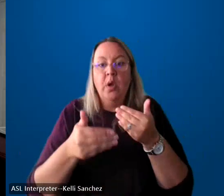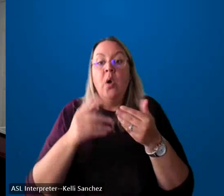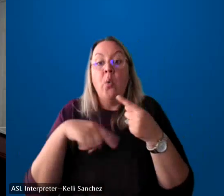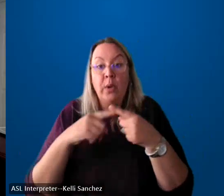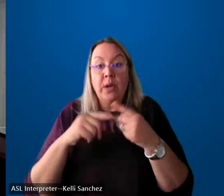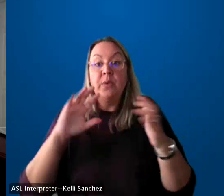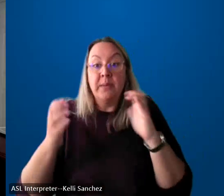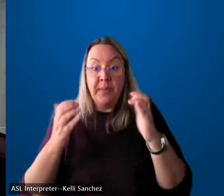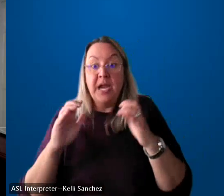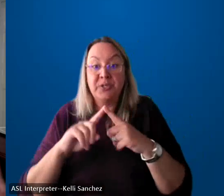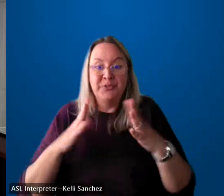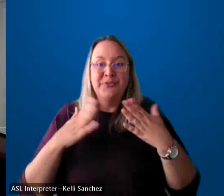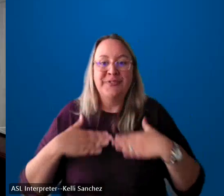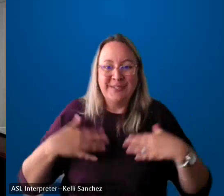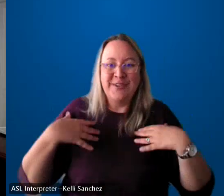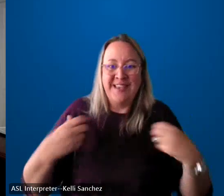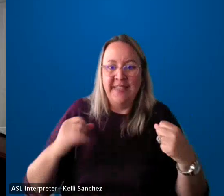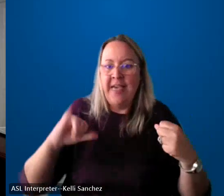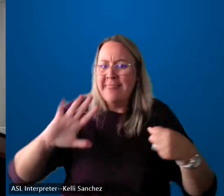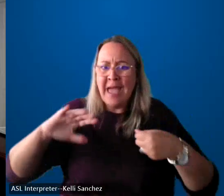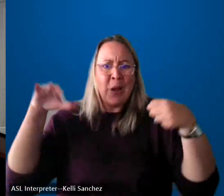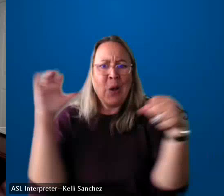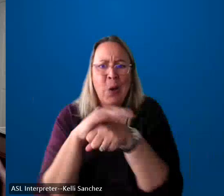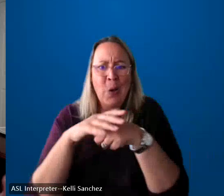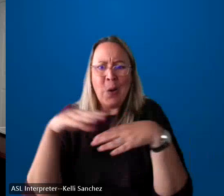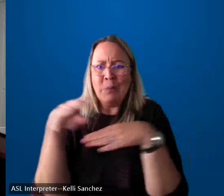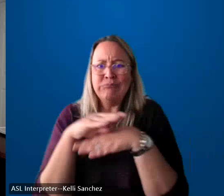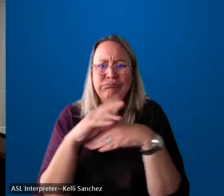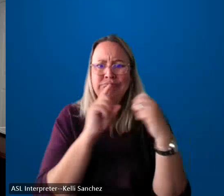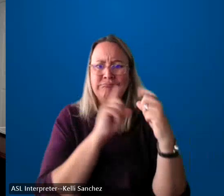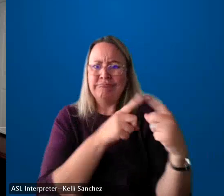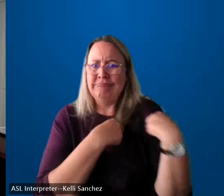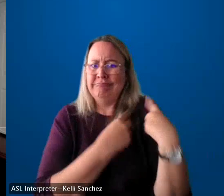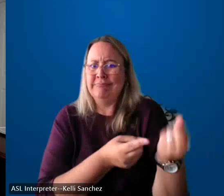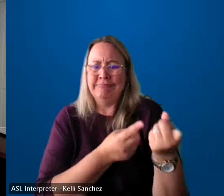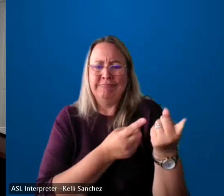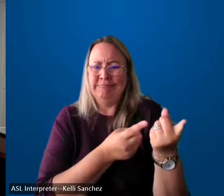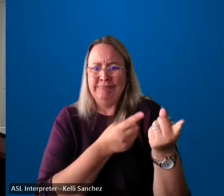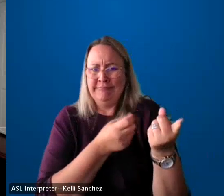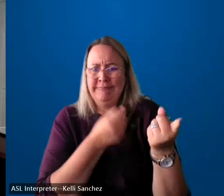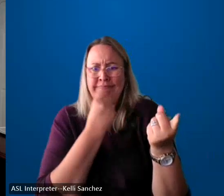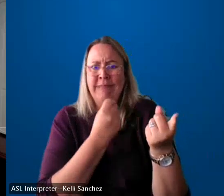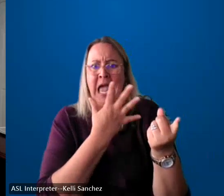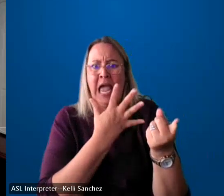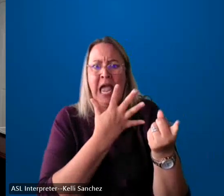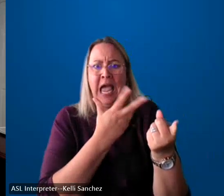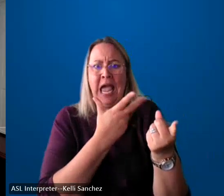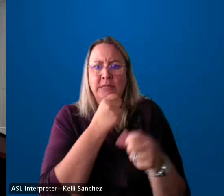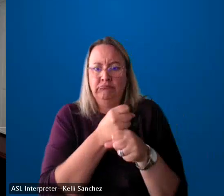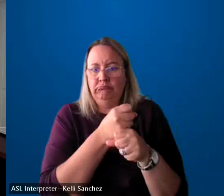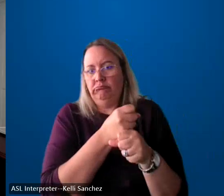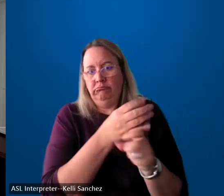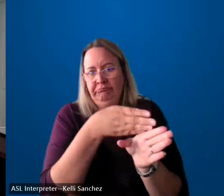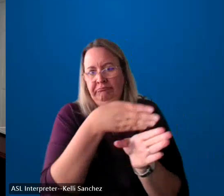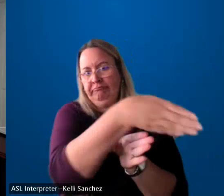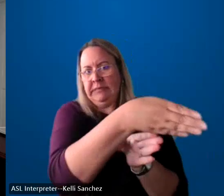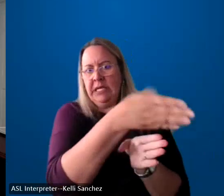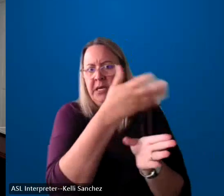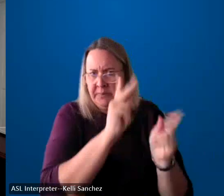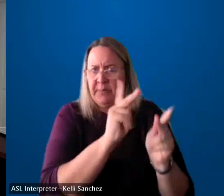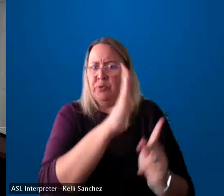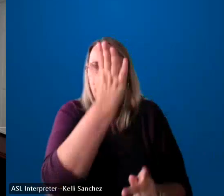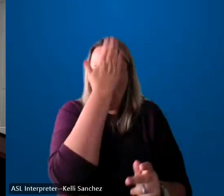right? That entire industry has been around for many, many years and centuries, the